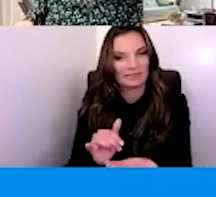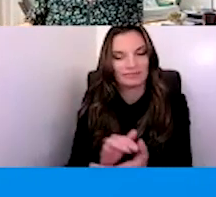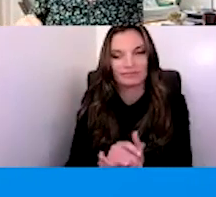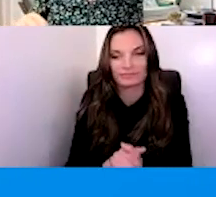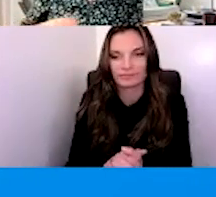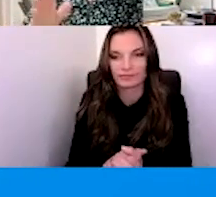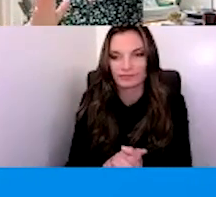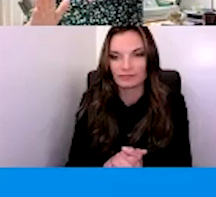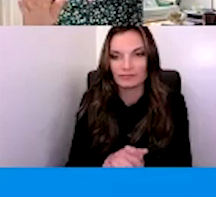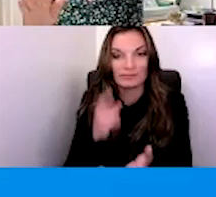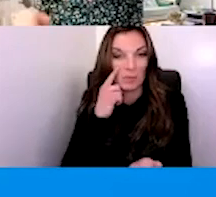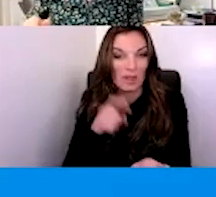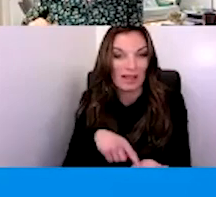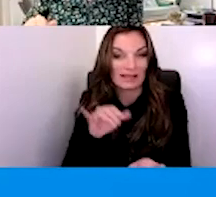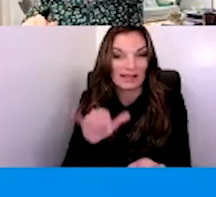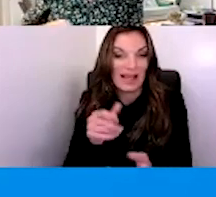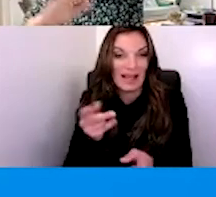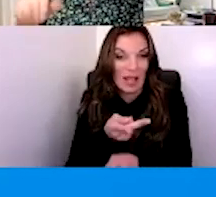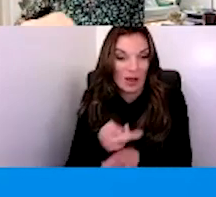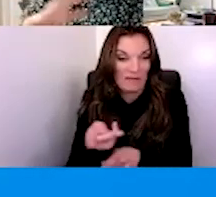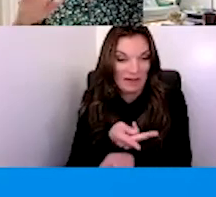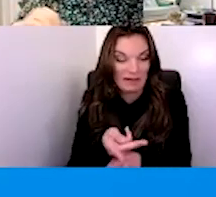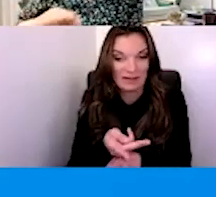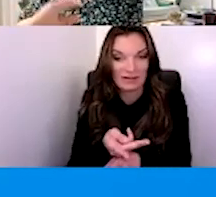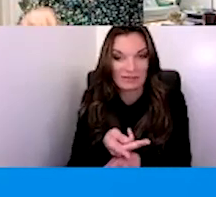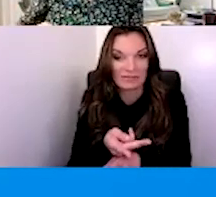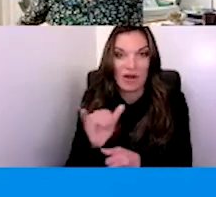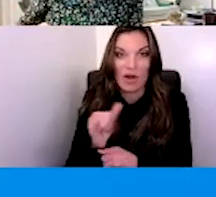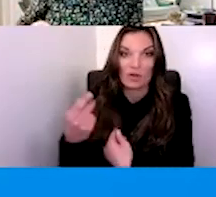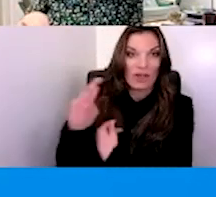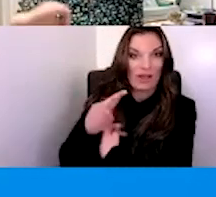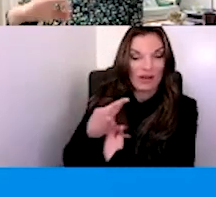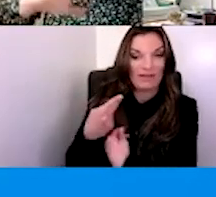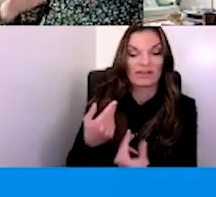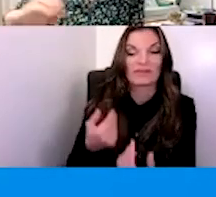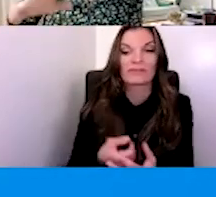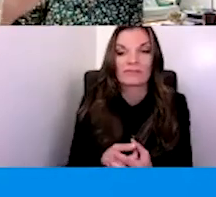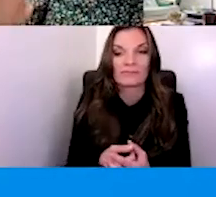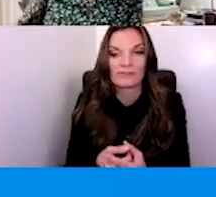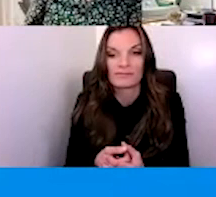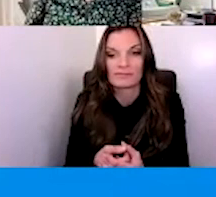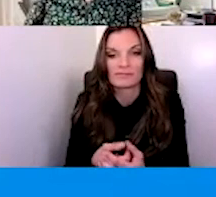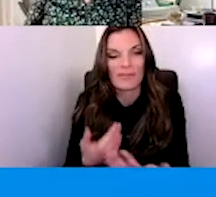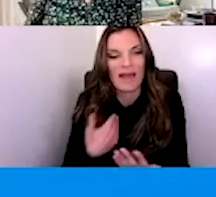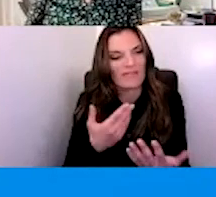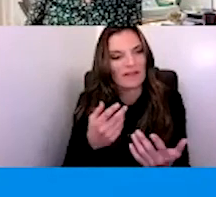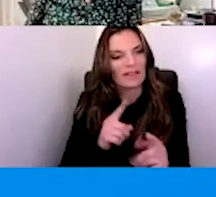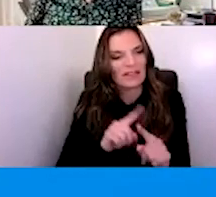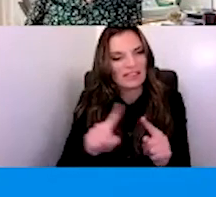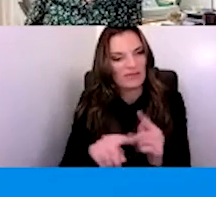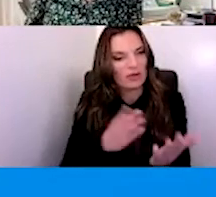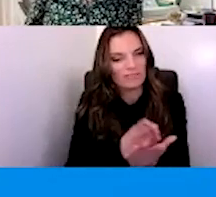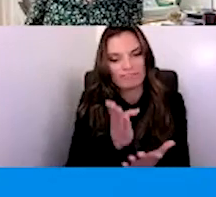and realize that caregiving and care receiving is often kind of multi-directional across these